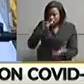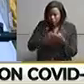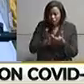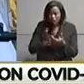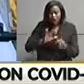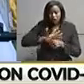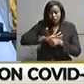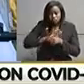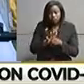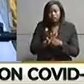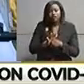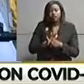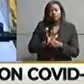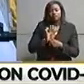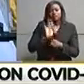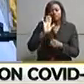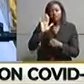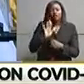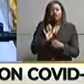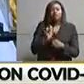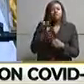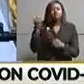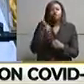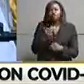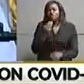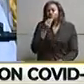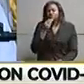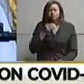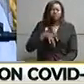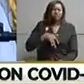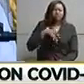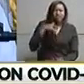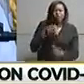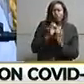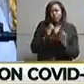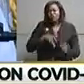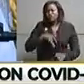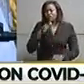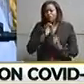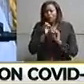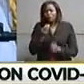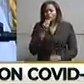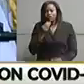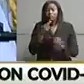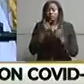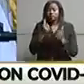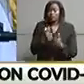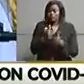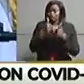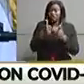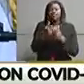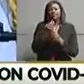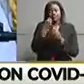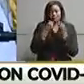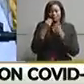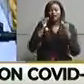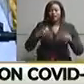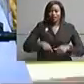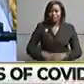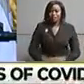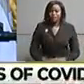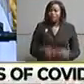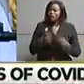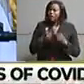last thing to recover was appetite. Appetite was beginning to come back. But what was interesting, from